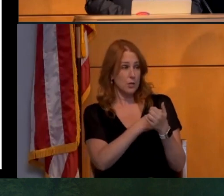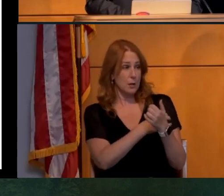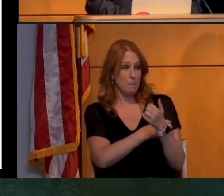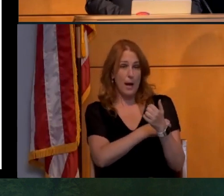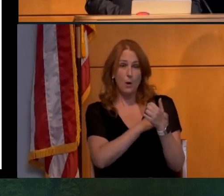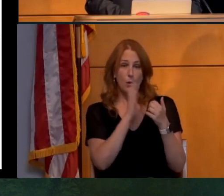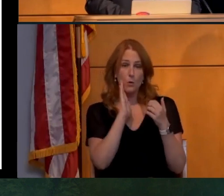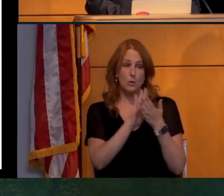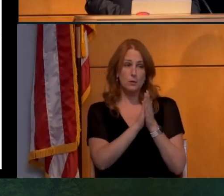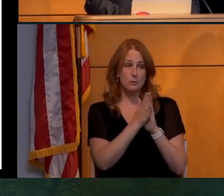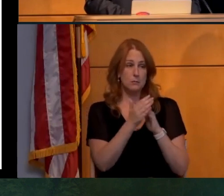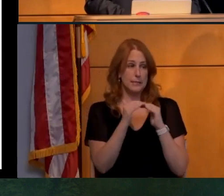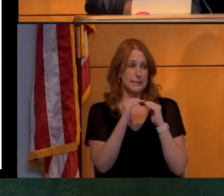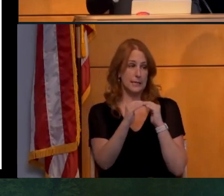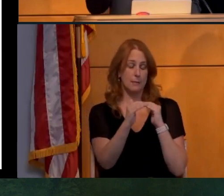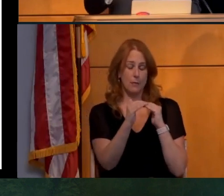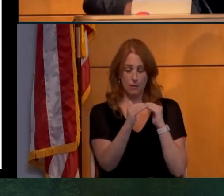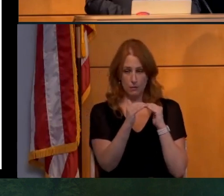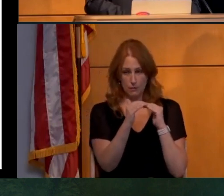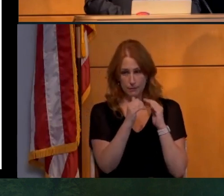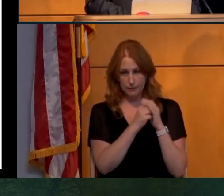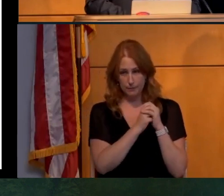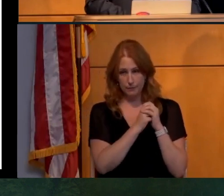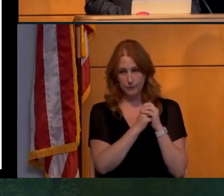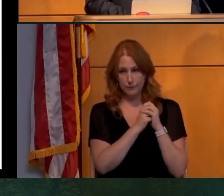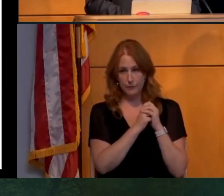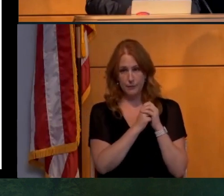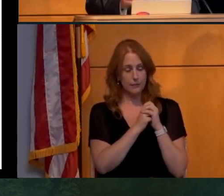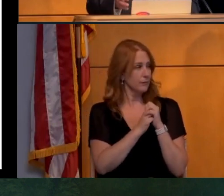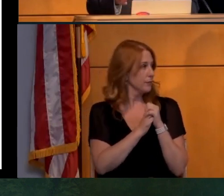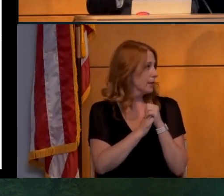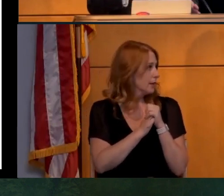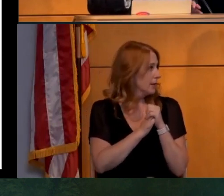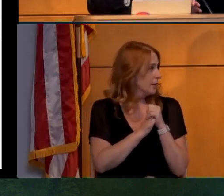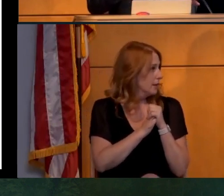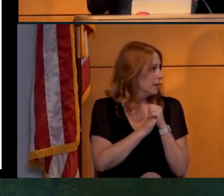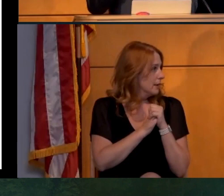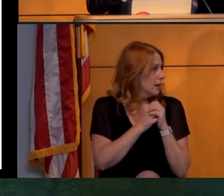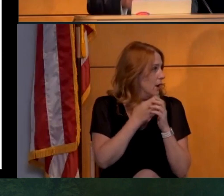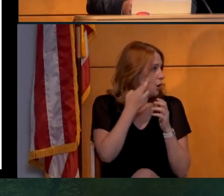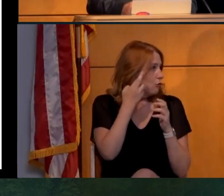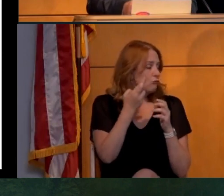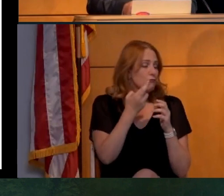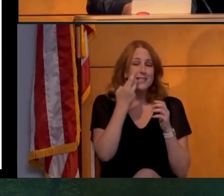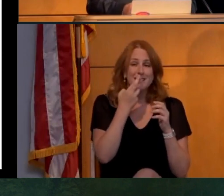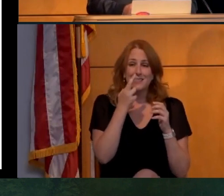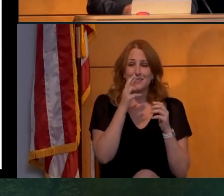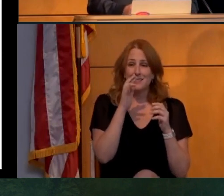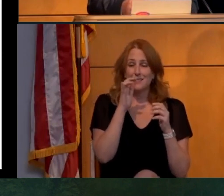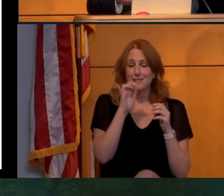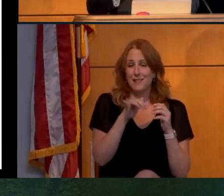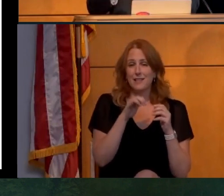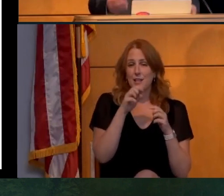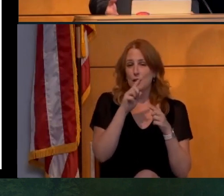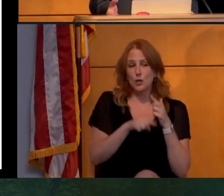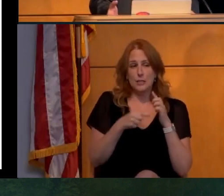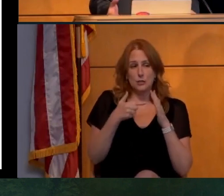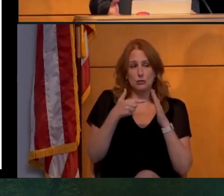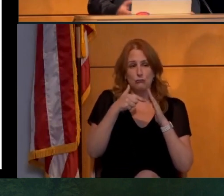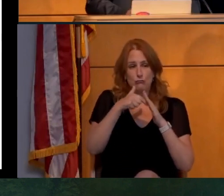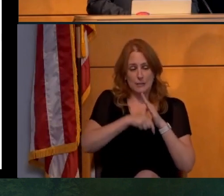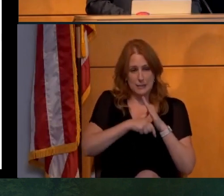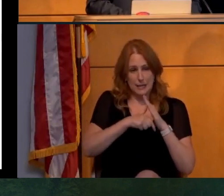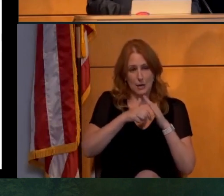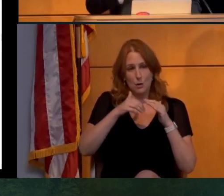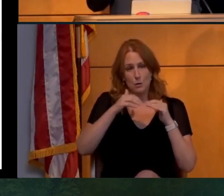much stable. And as you know, in a Changi 5, the reason why they couldn't drill down to 2 meters was because